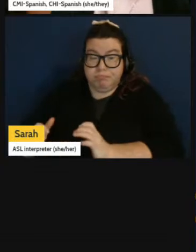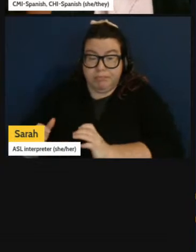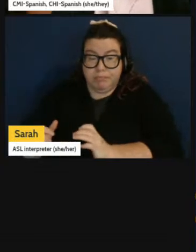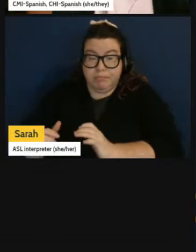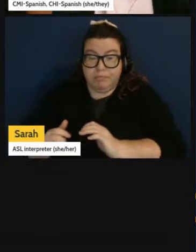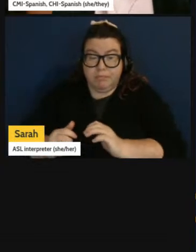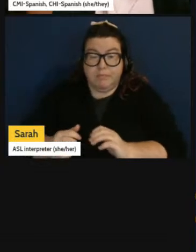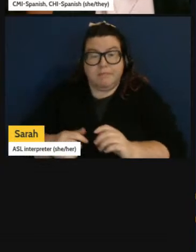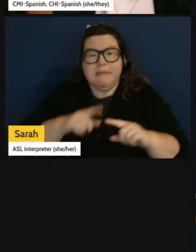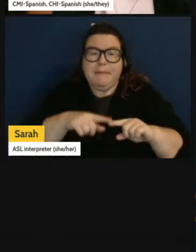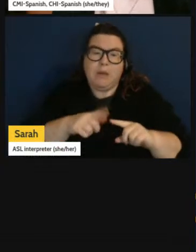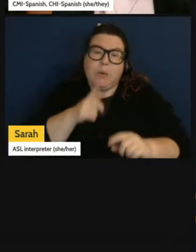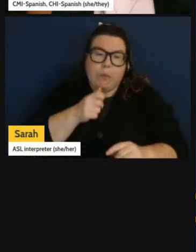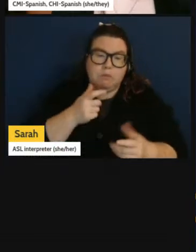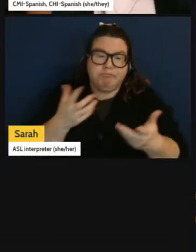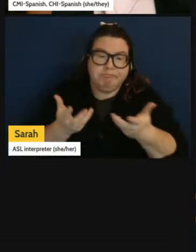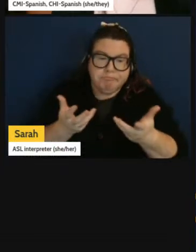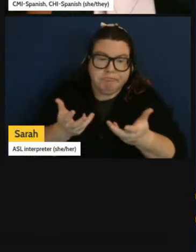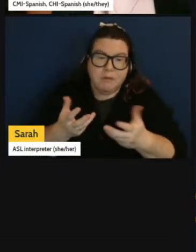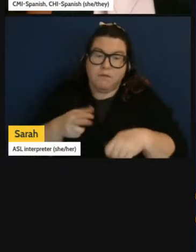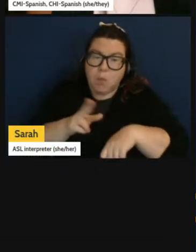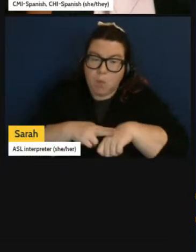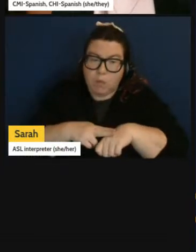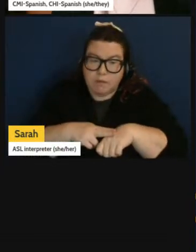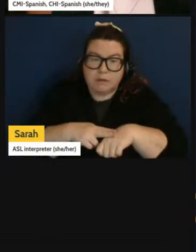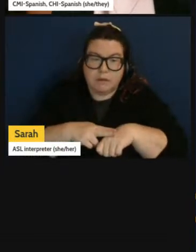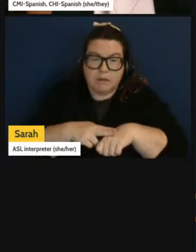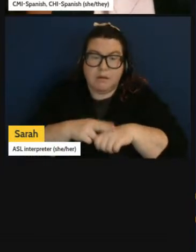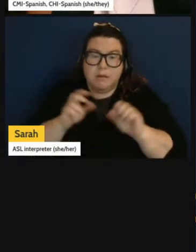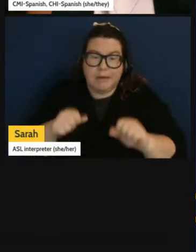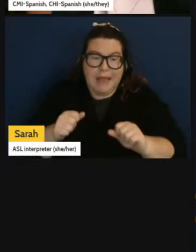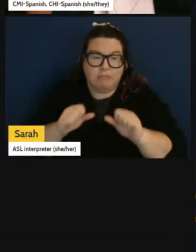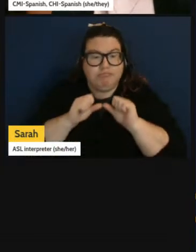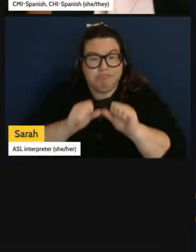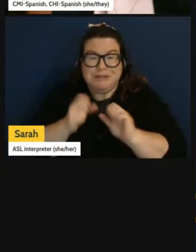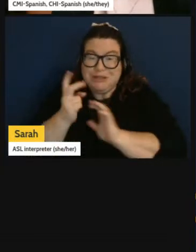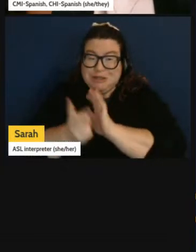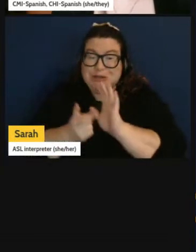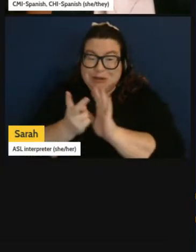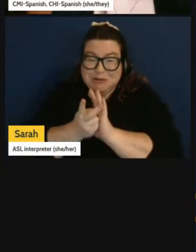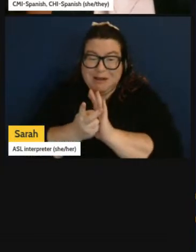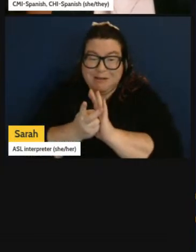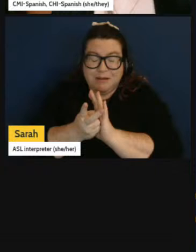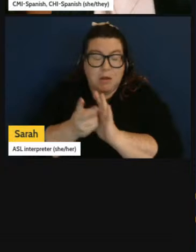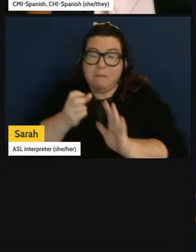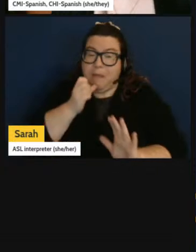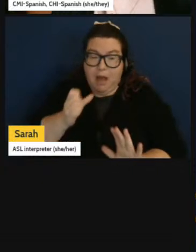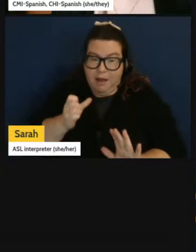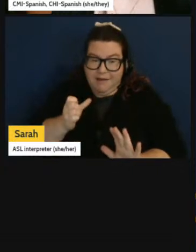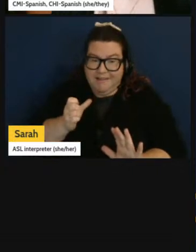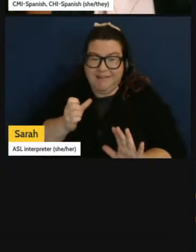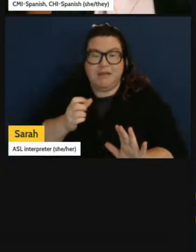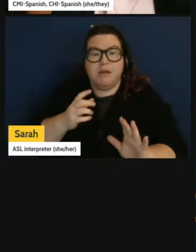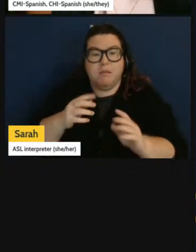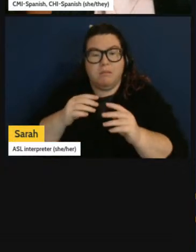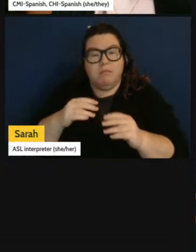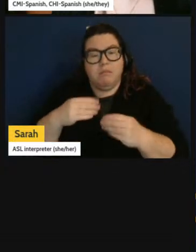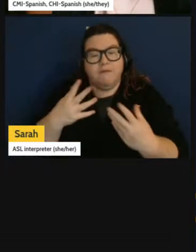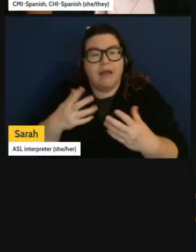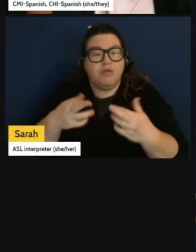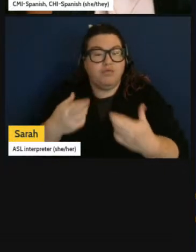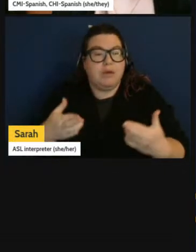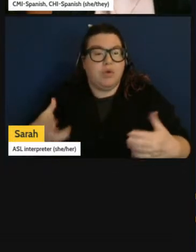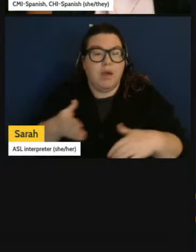you talk to, again, we could spend a whole 2 hours on this, so I'm not going to, but you'll be provided with resources after